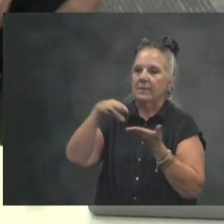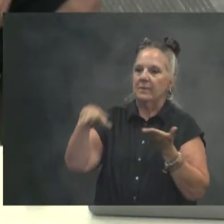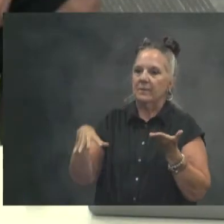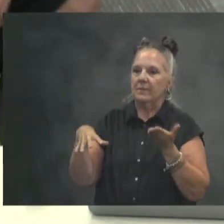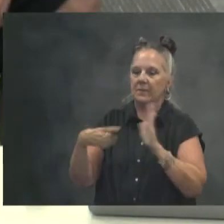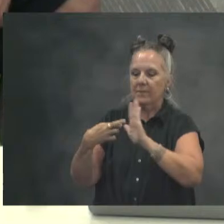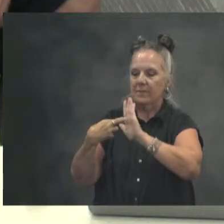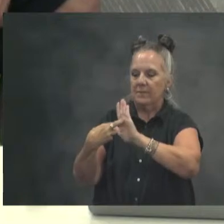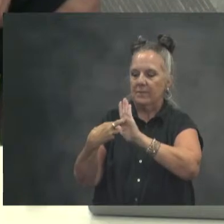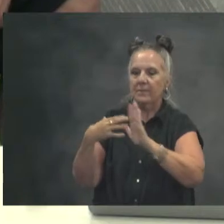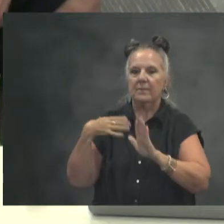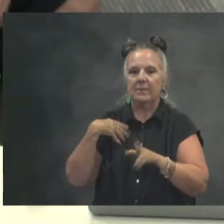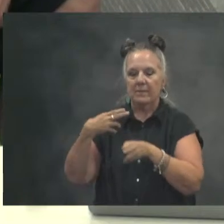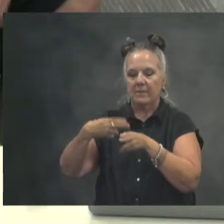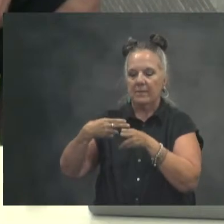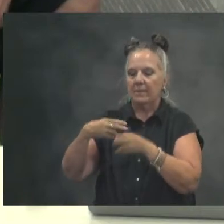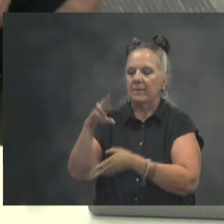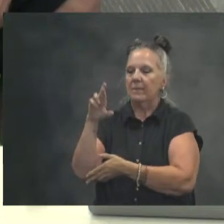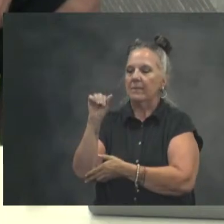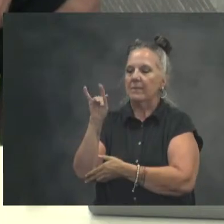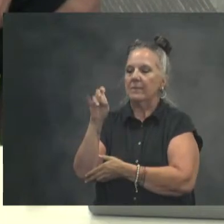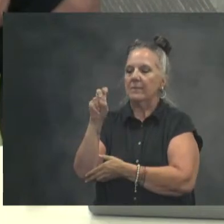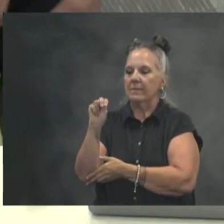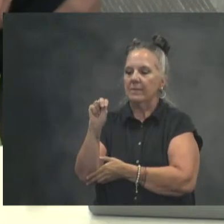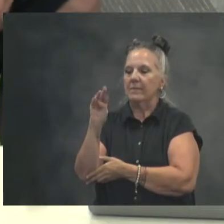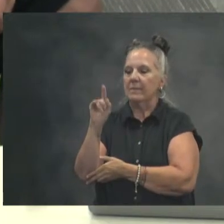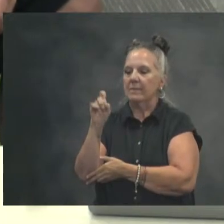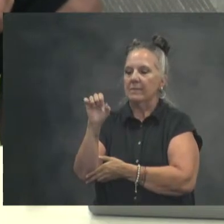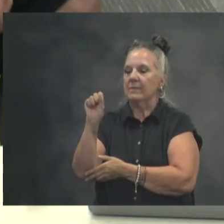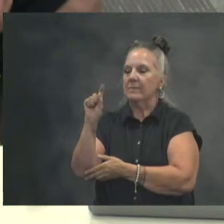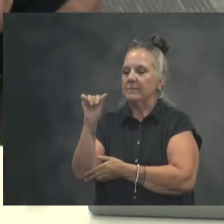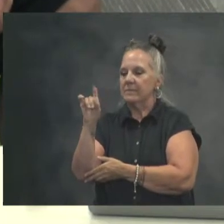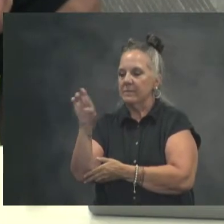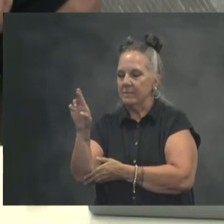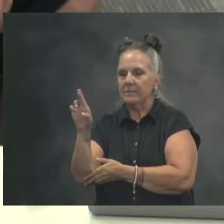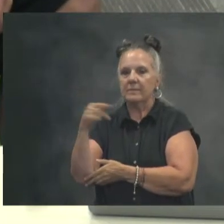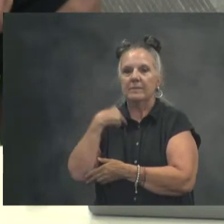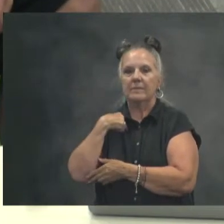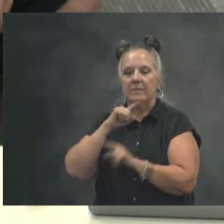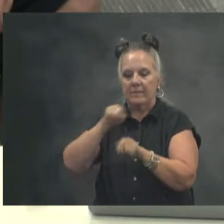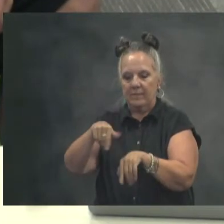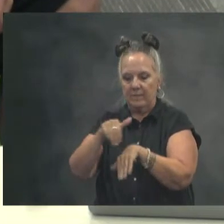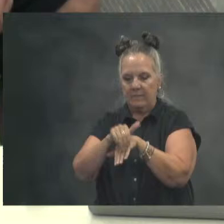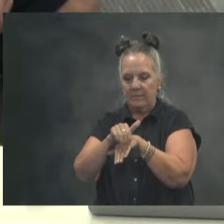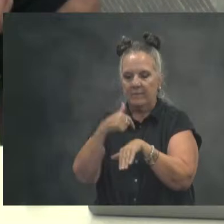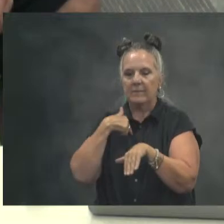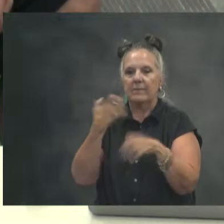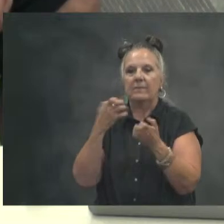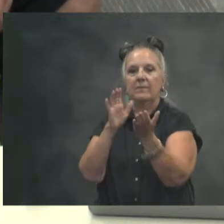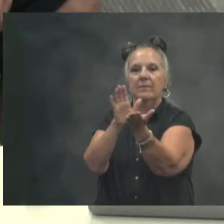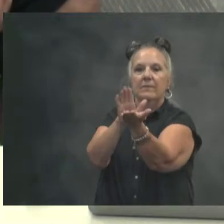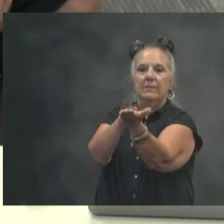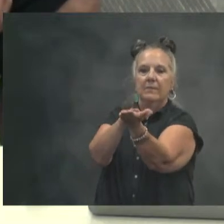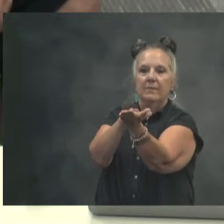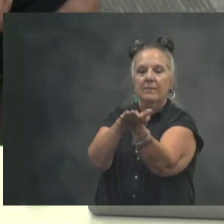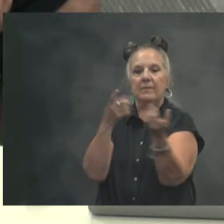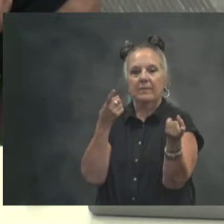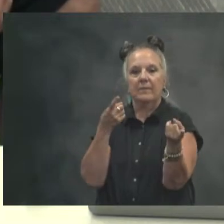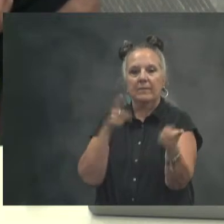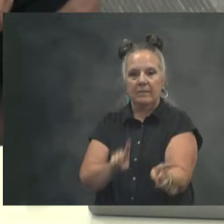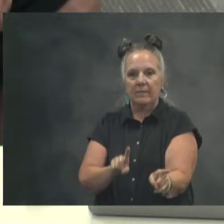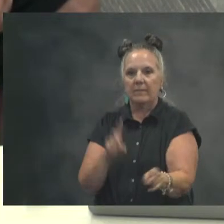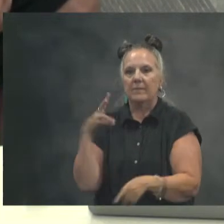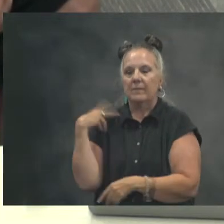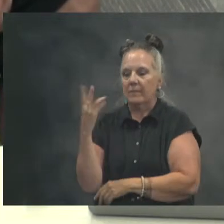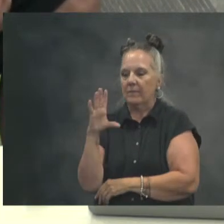name is Robin Merchant Spickler, and I came tonight because I wanted to compliment some of the things that are happening in Washington County Public